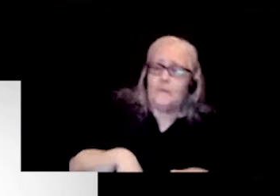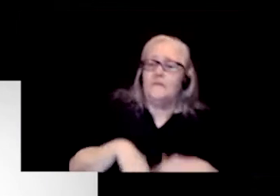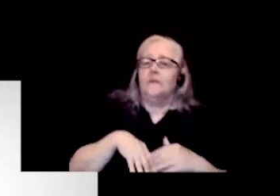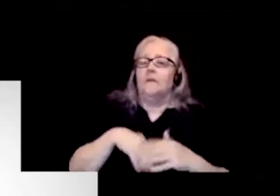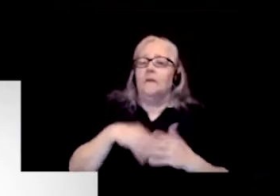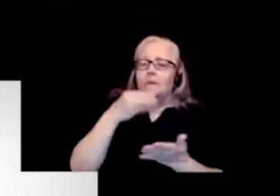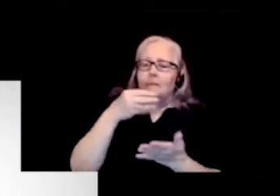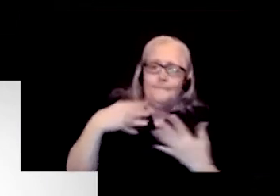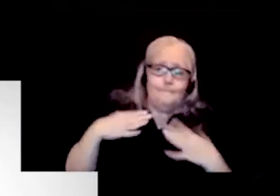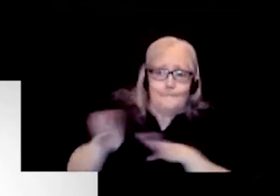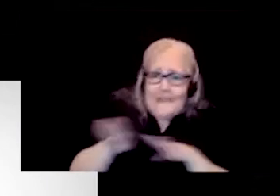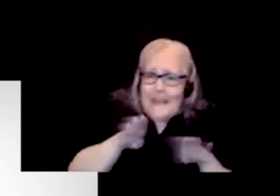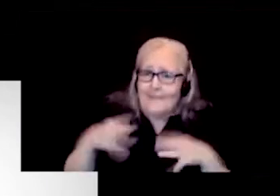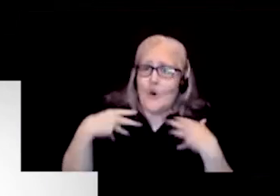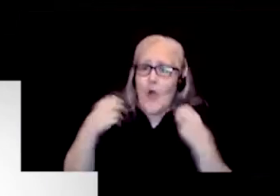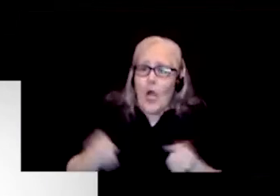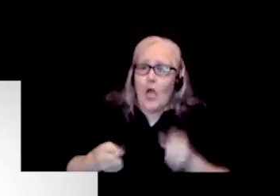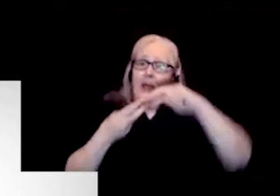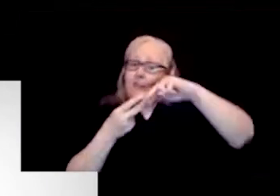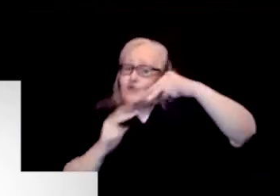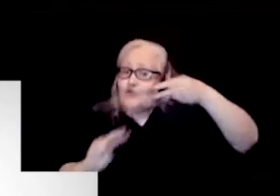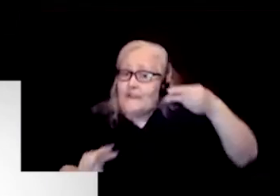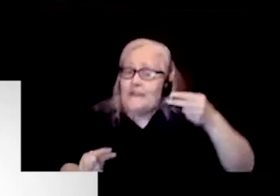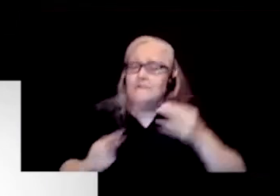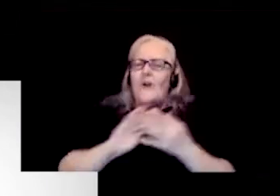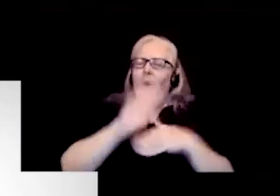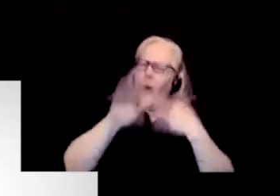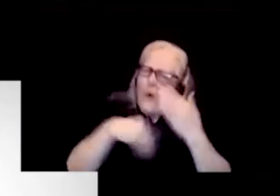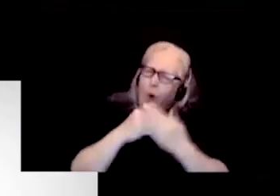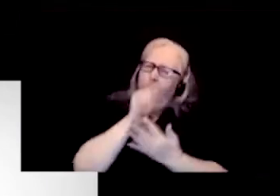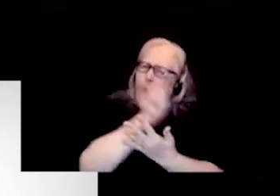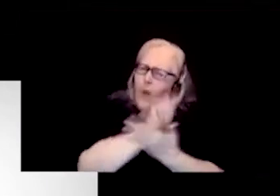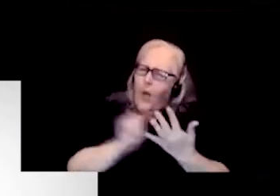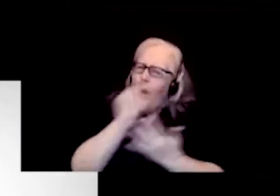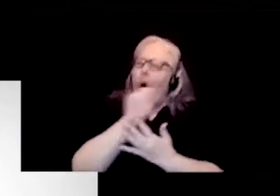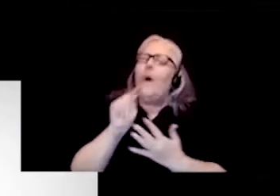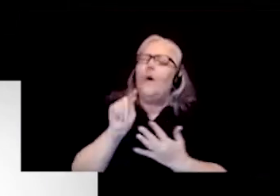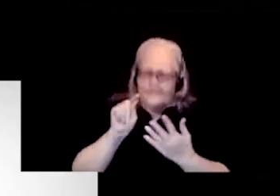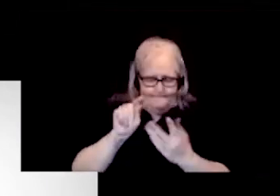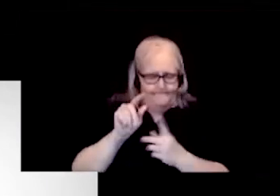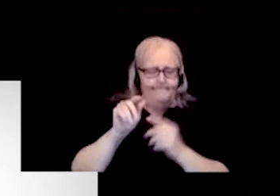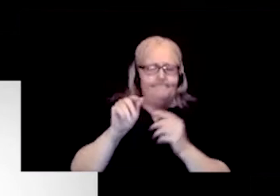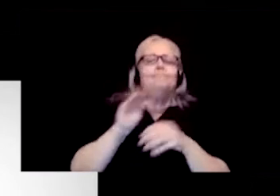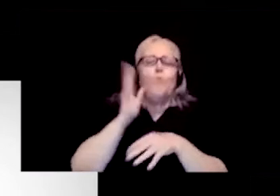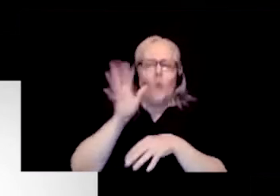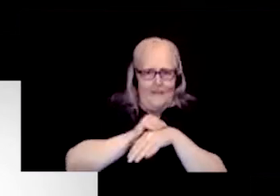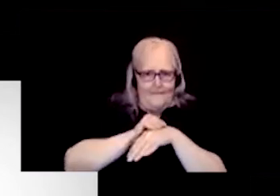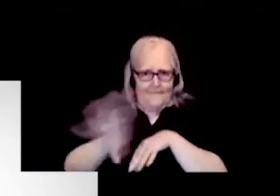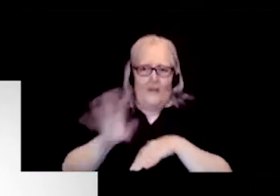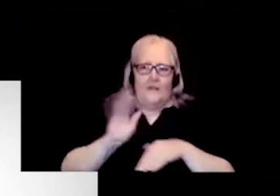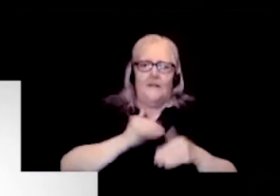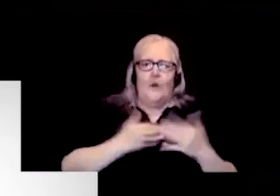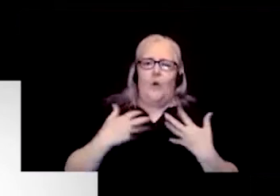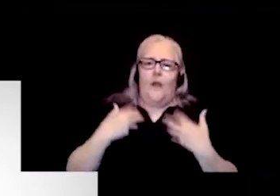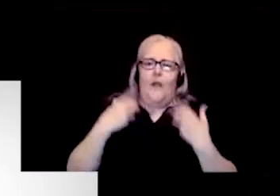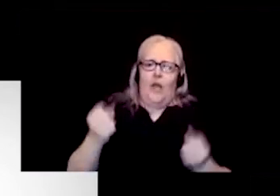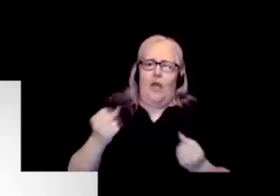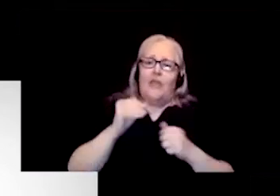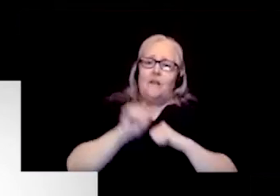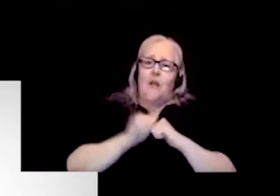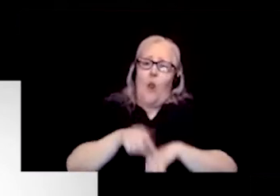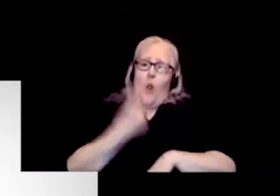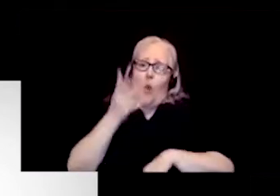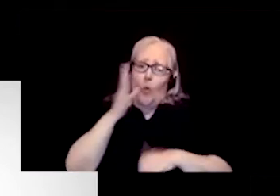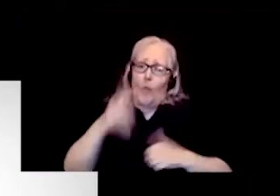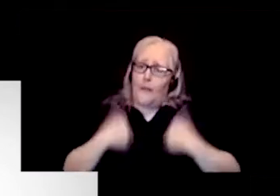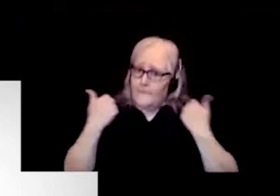healthcare, and genetic factors. They all play a part in determining our health and life expectancy. You see, it